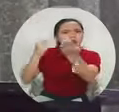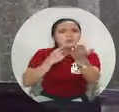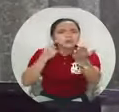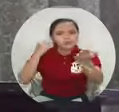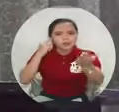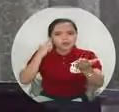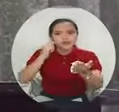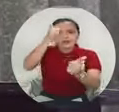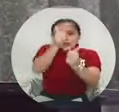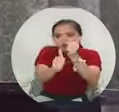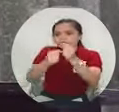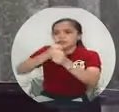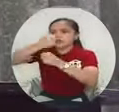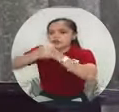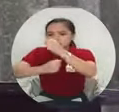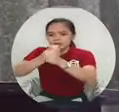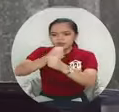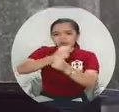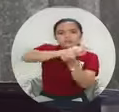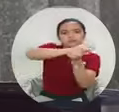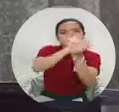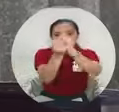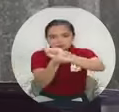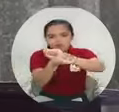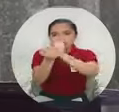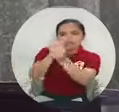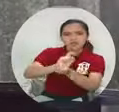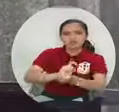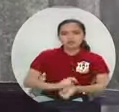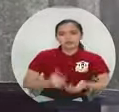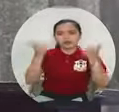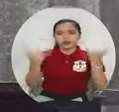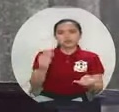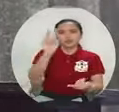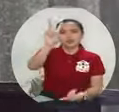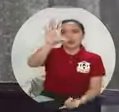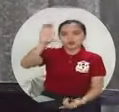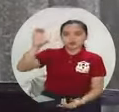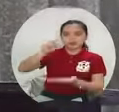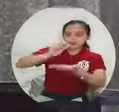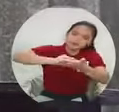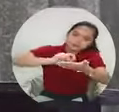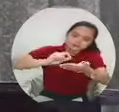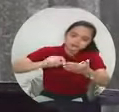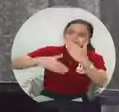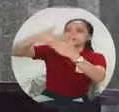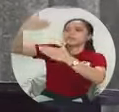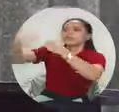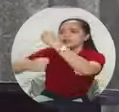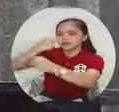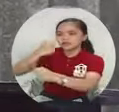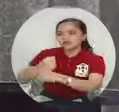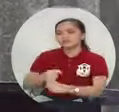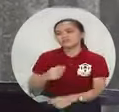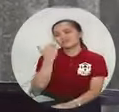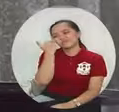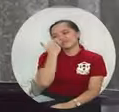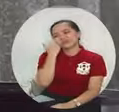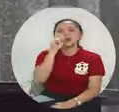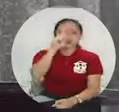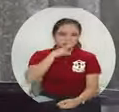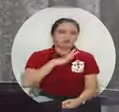commitment, those that are following our footsteps, those are watching and observing us, will also be encouraged and be